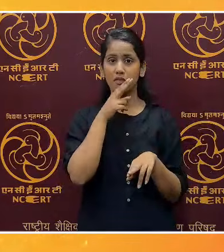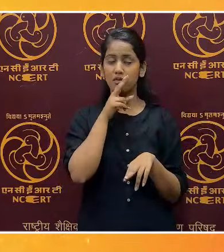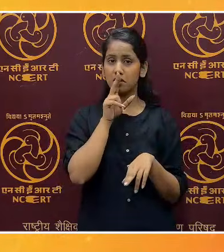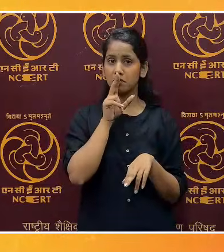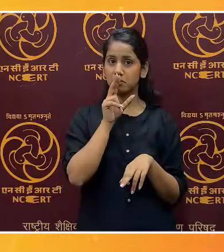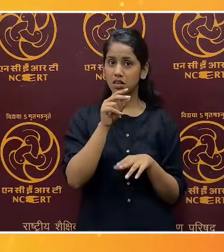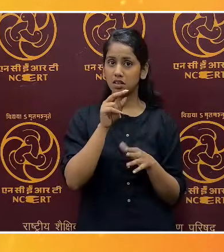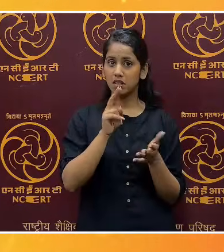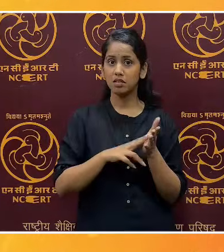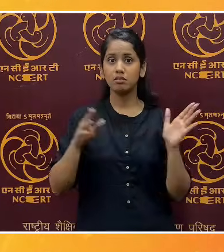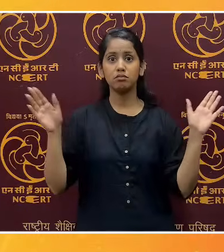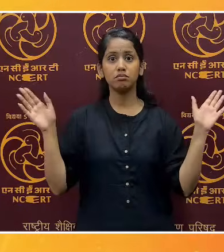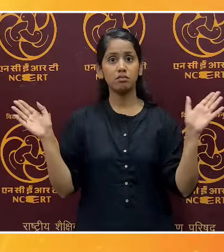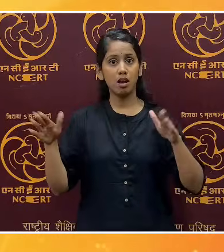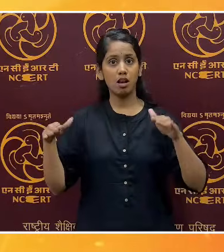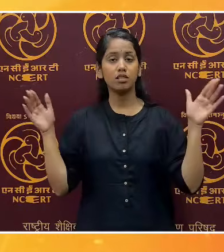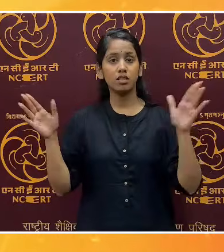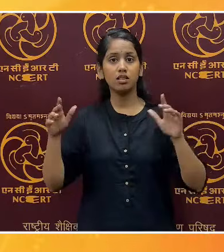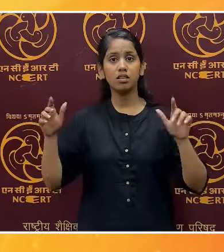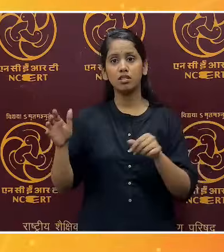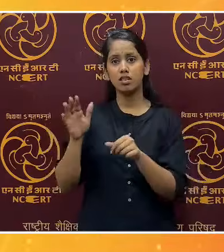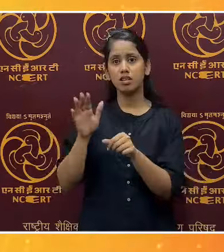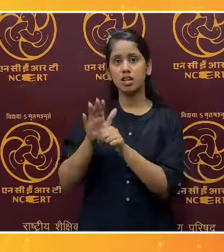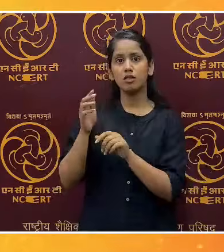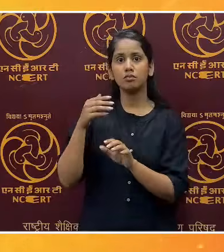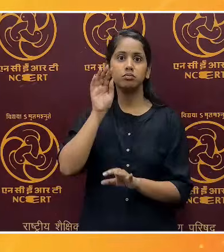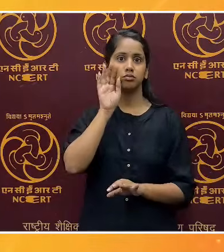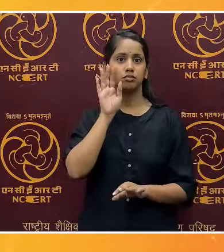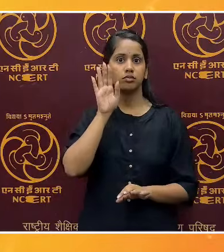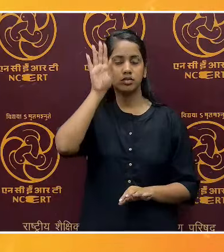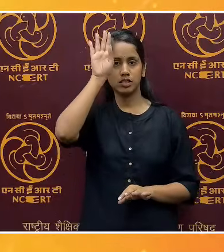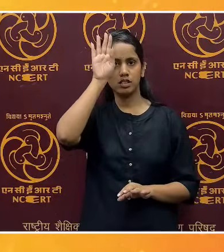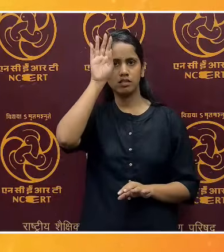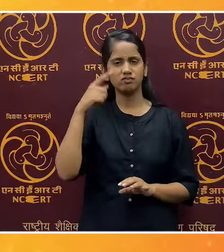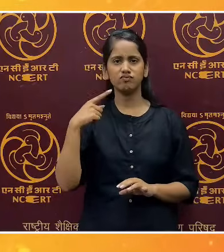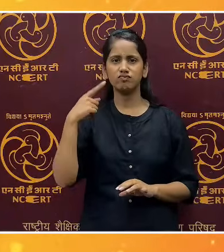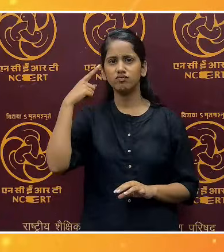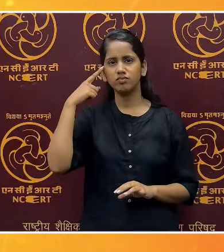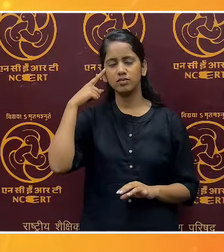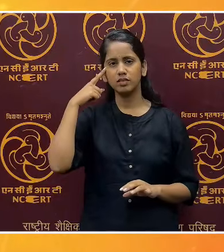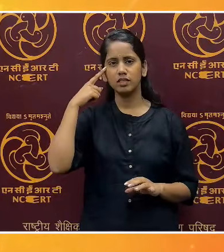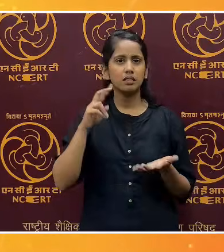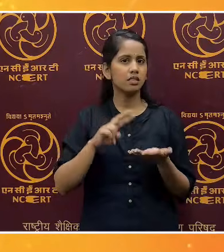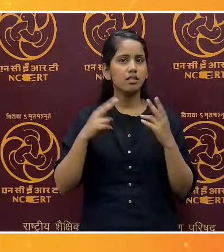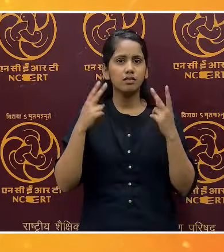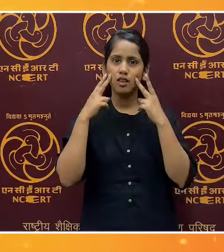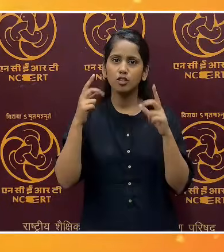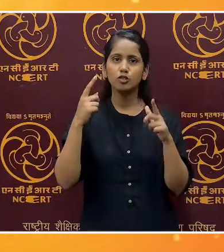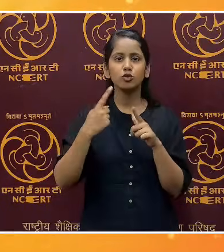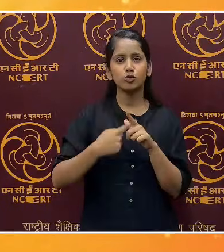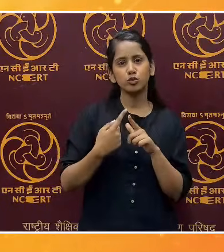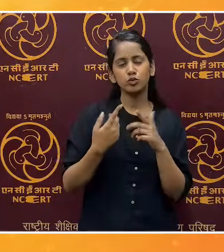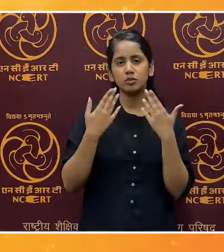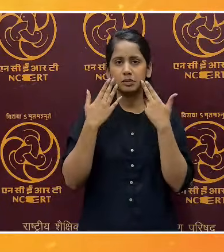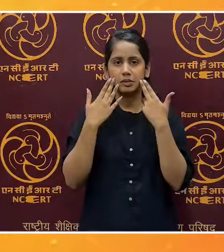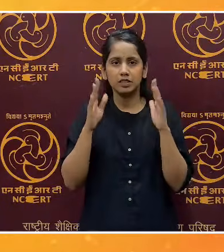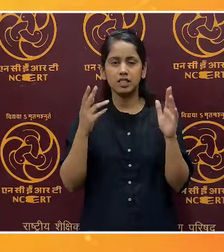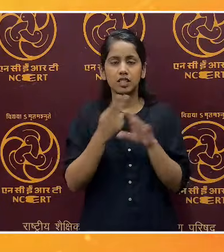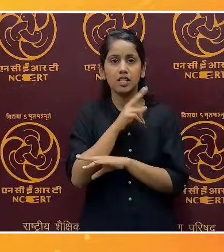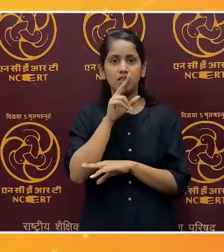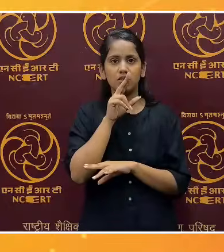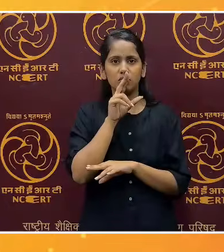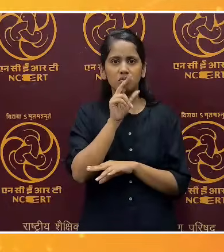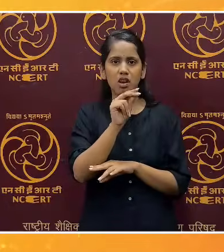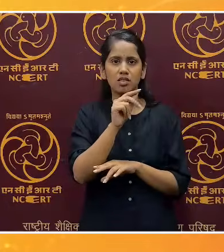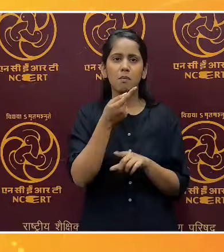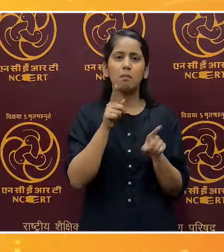the birds of these woods would call you king." The raven, who did not see the joke, forgot that his voice was just